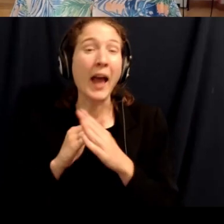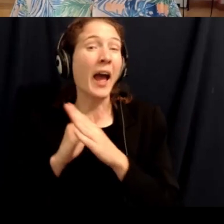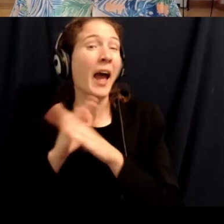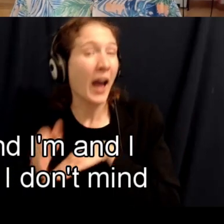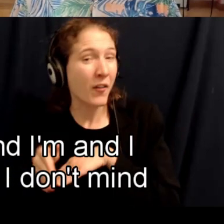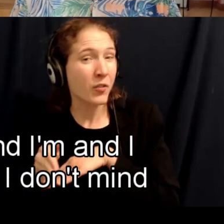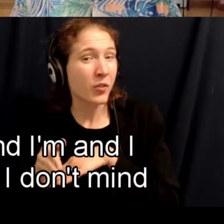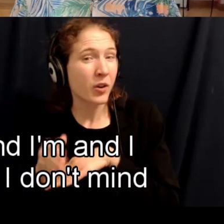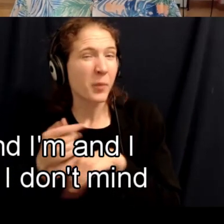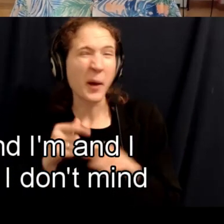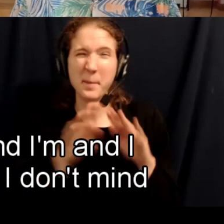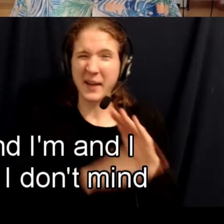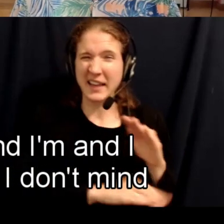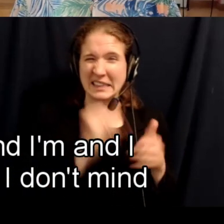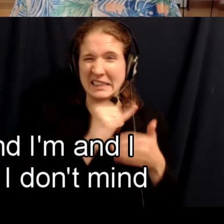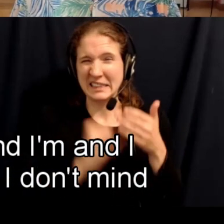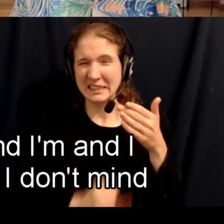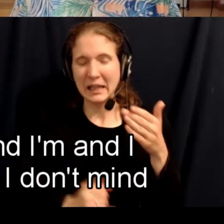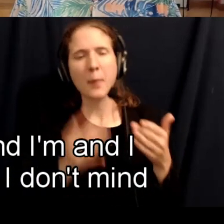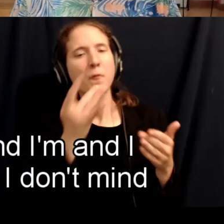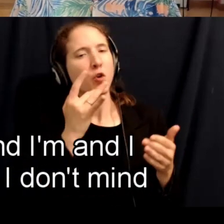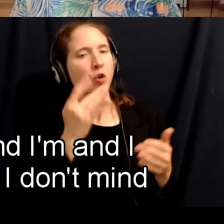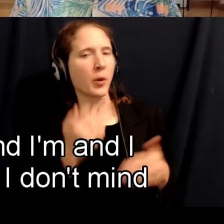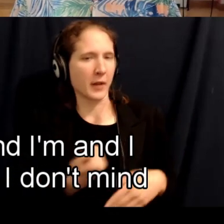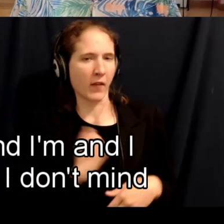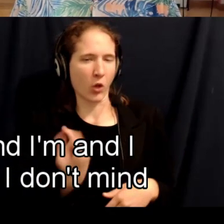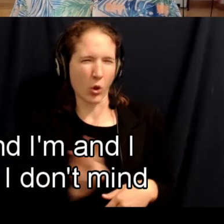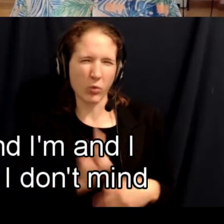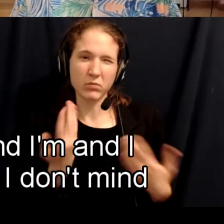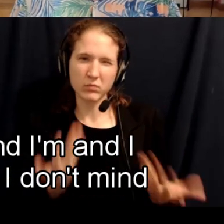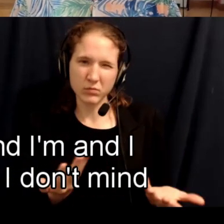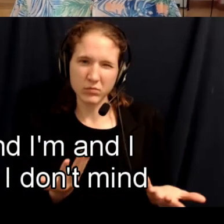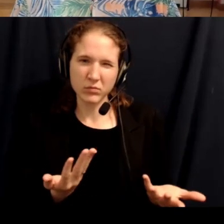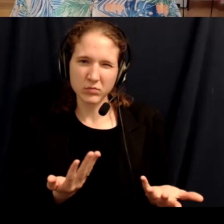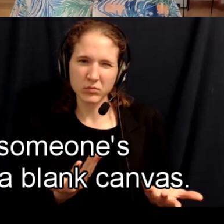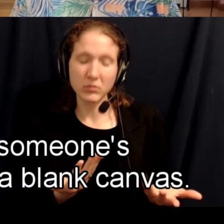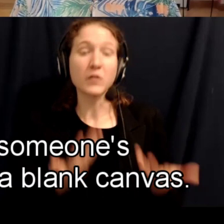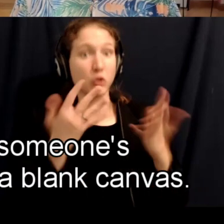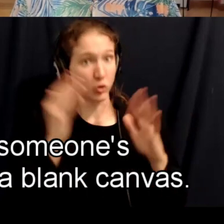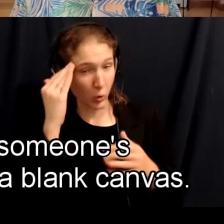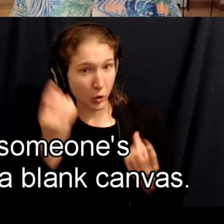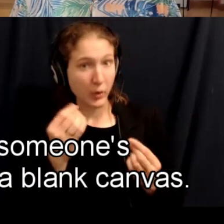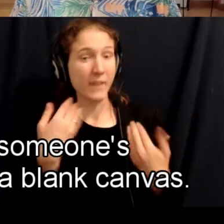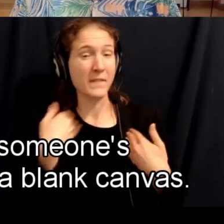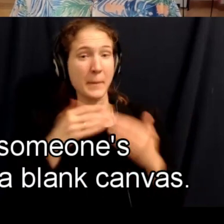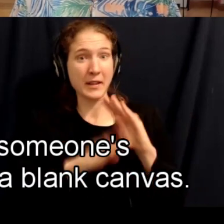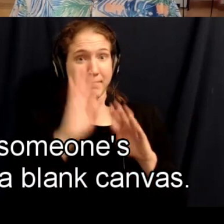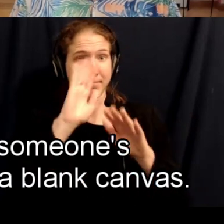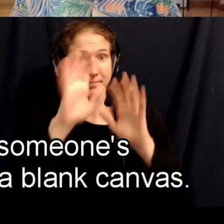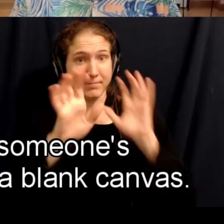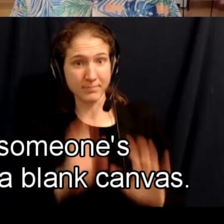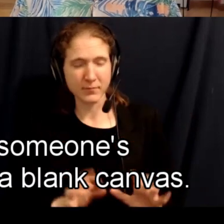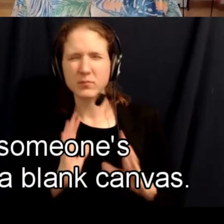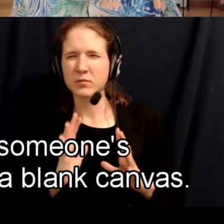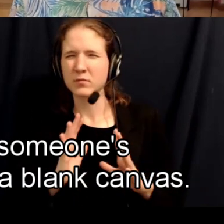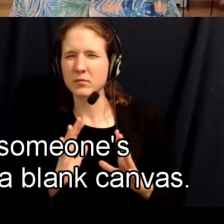process. Yeah. Once I have it laid out and I know what I'm doing, then I don't mind painting it. I really don't like it when someone's standing behind me